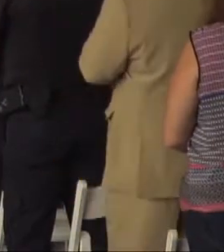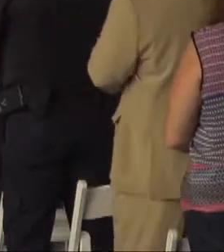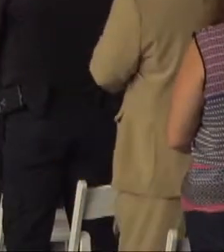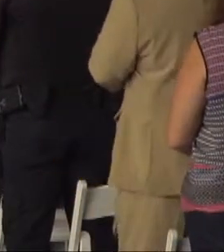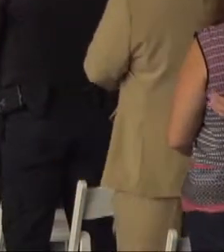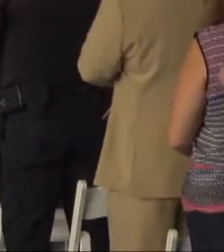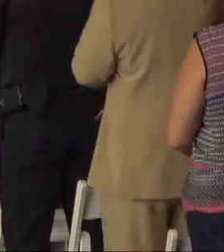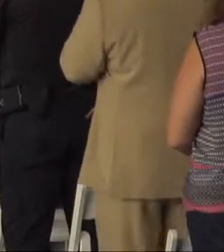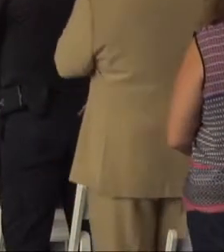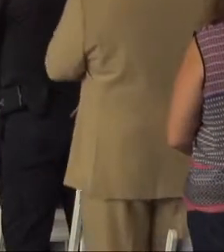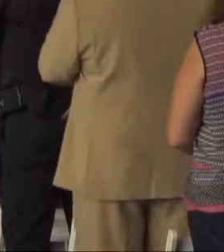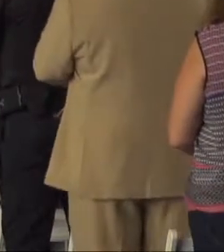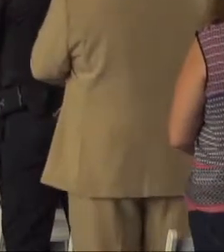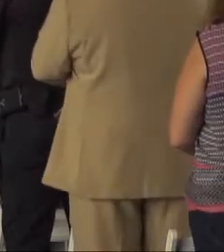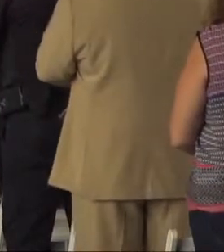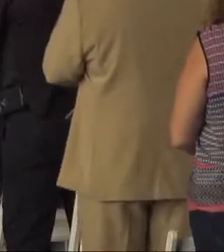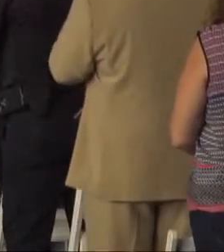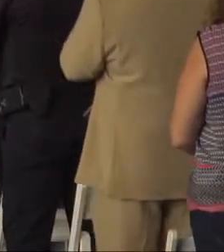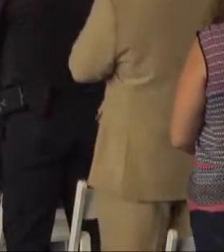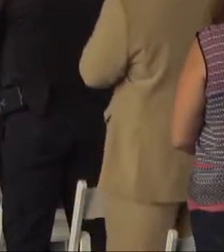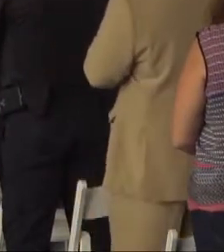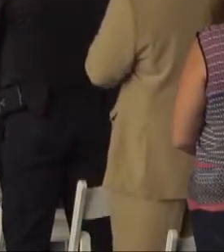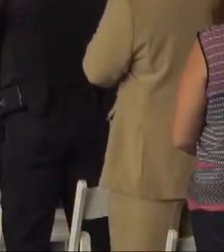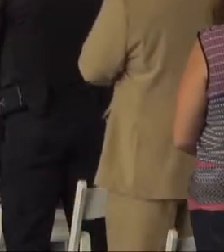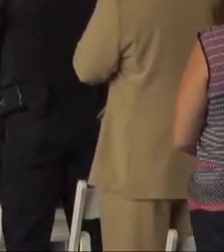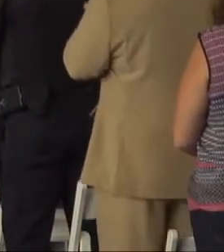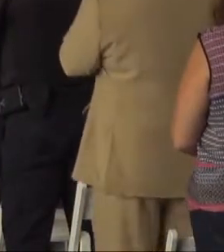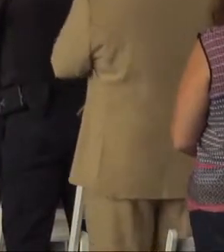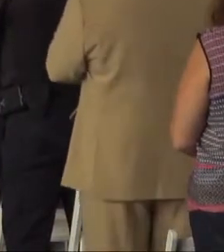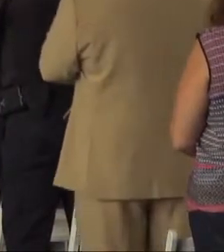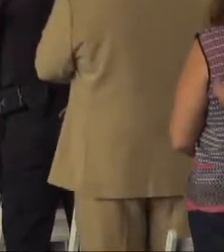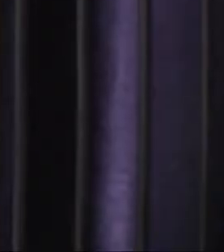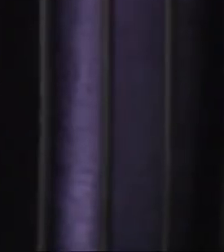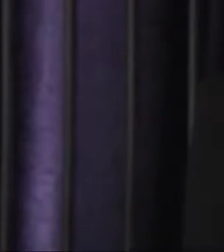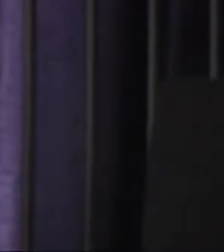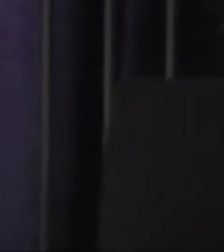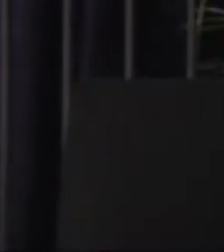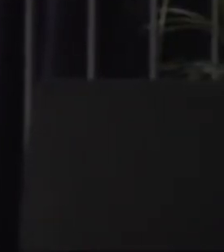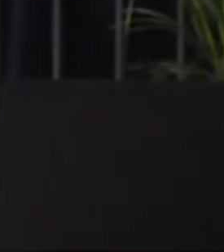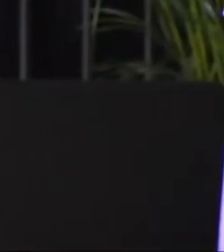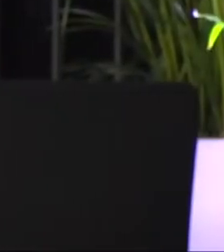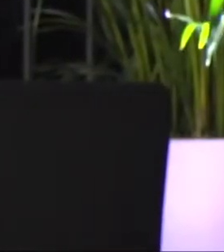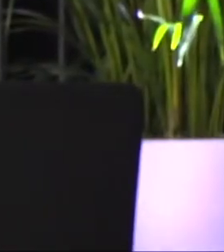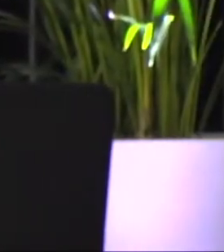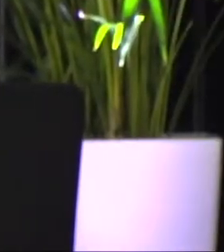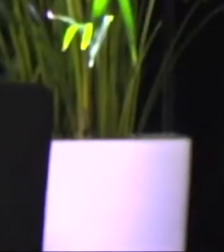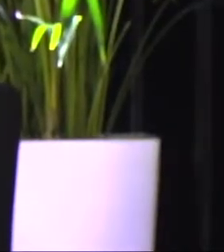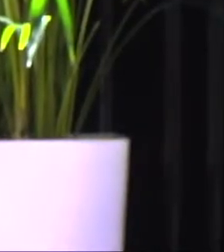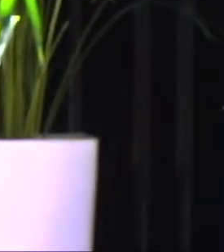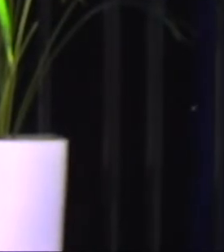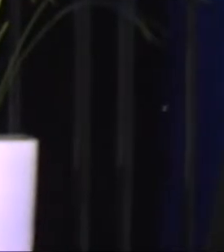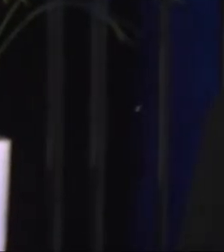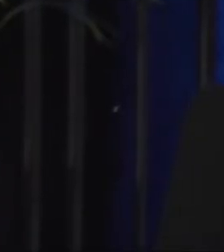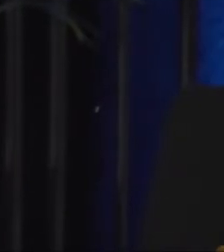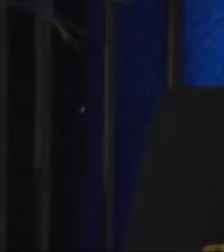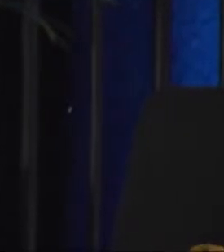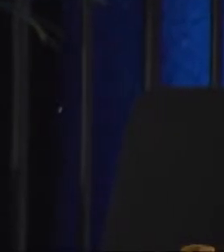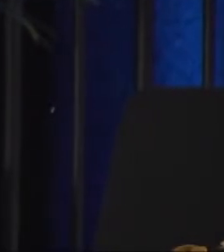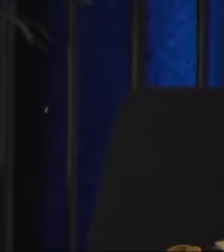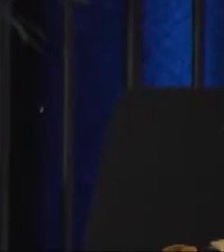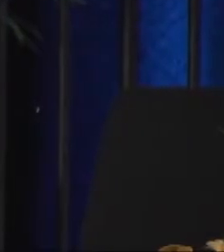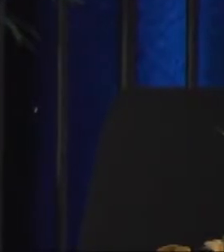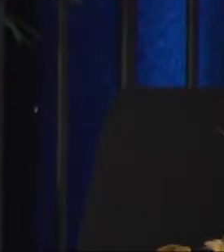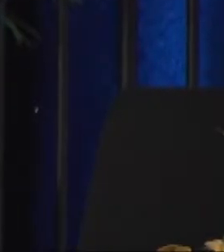Situations always trying to bring you down. Gotta know it's gonna change and turn